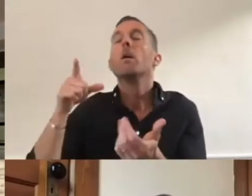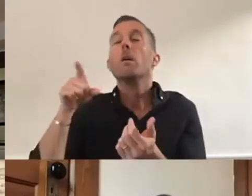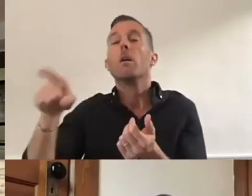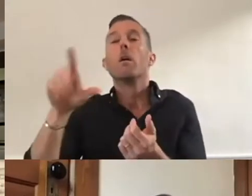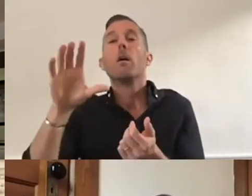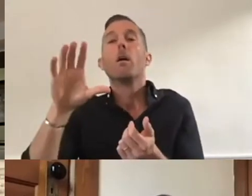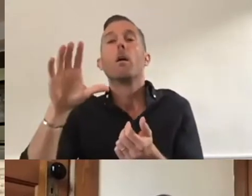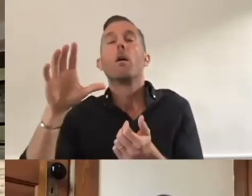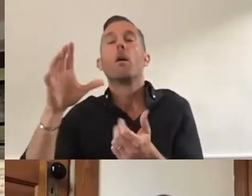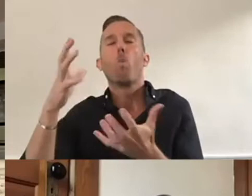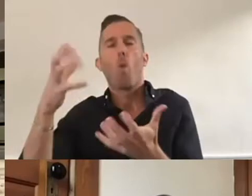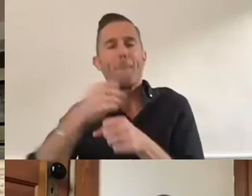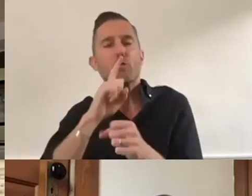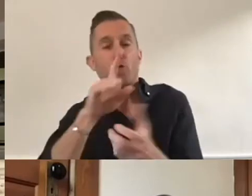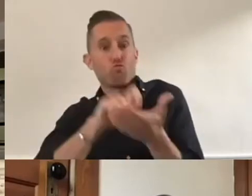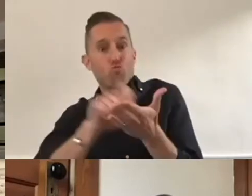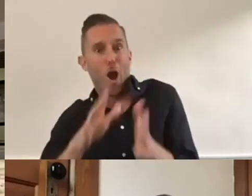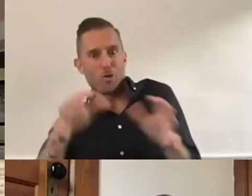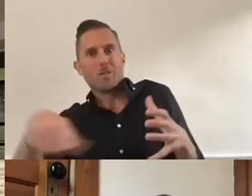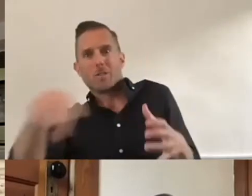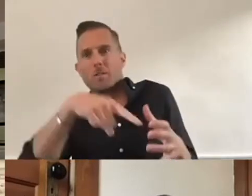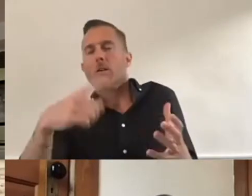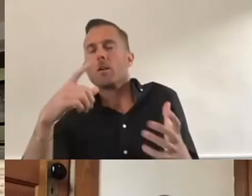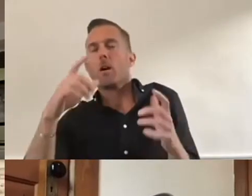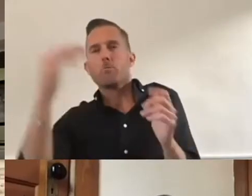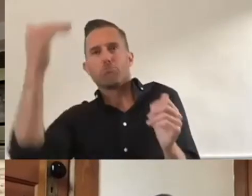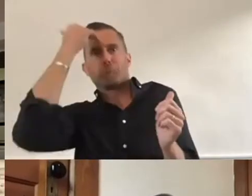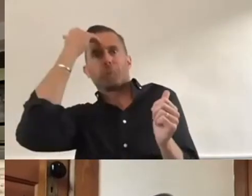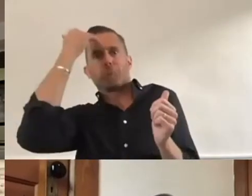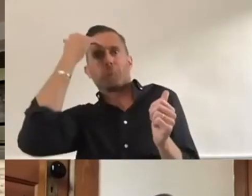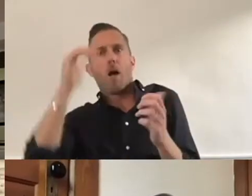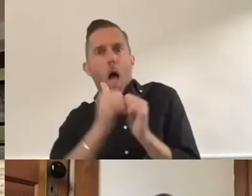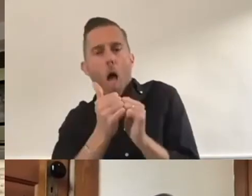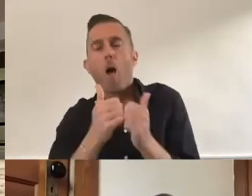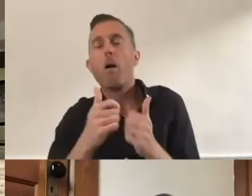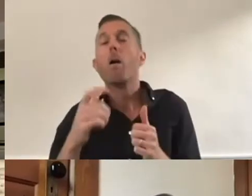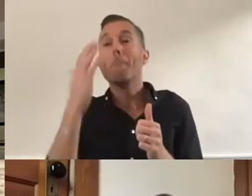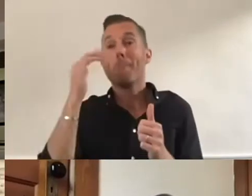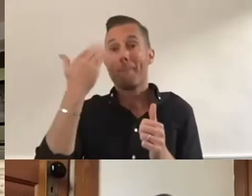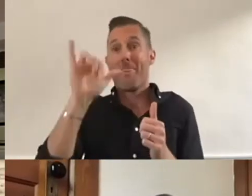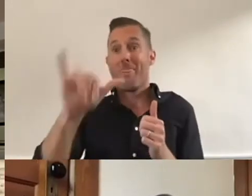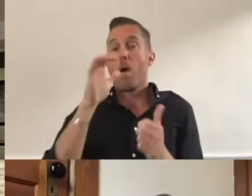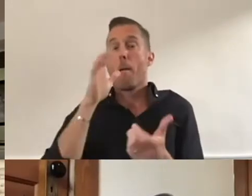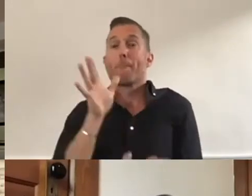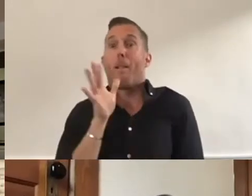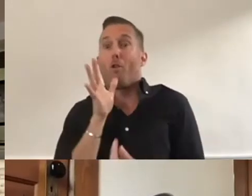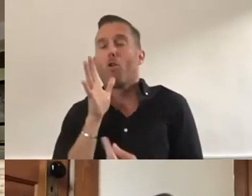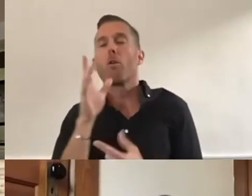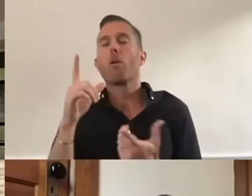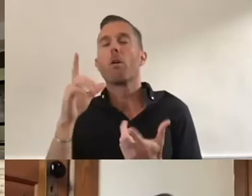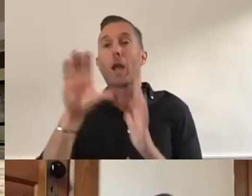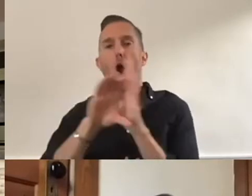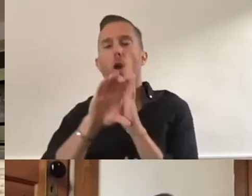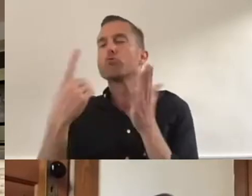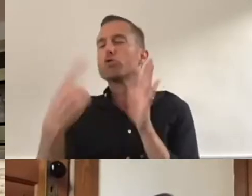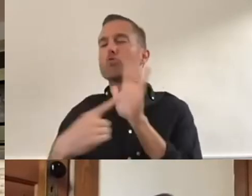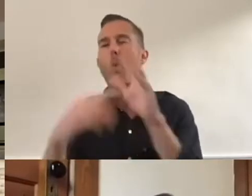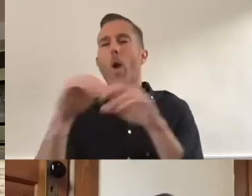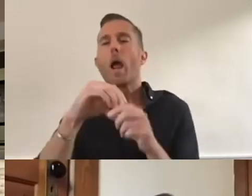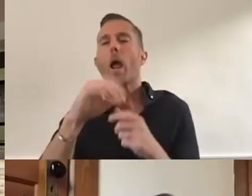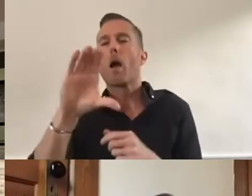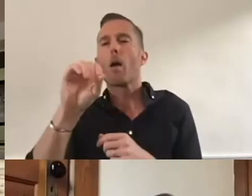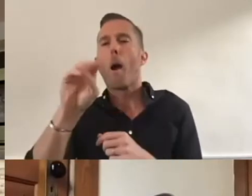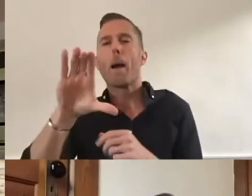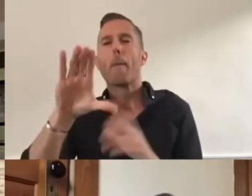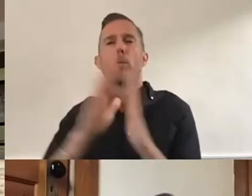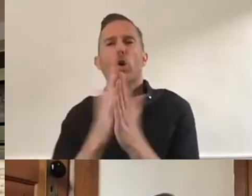Della Duck. She had previously only appeared in the comic books, and they wanted to make sure that it was important to them that she was a